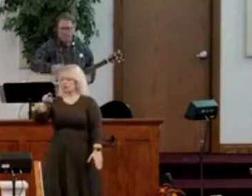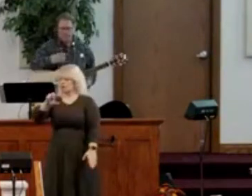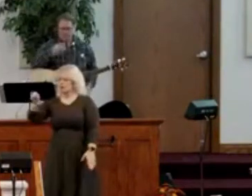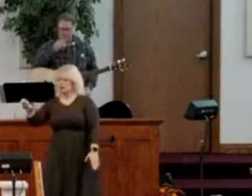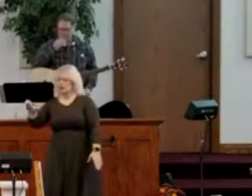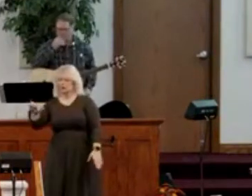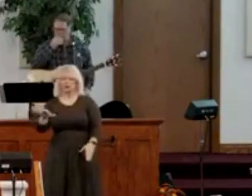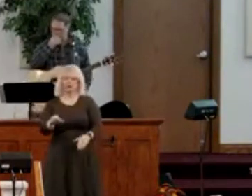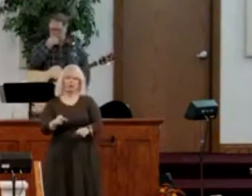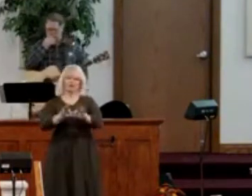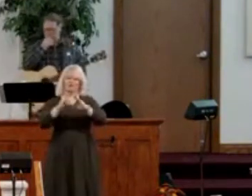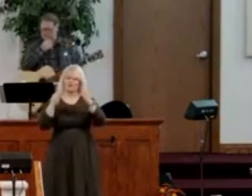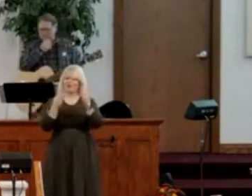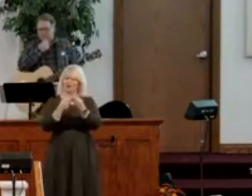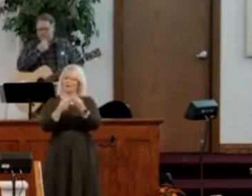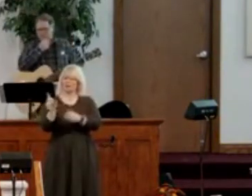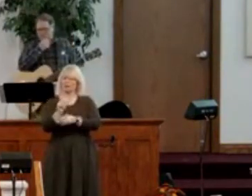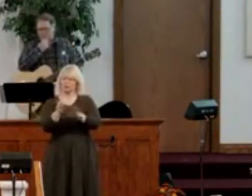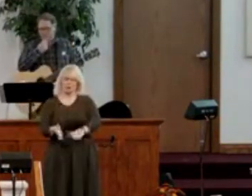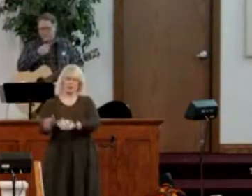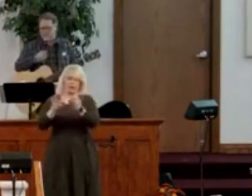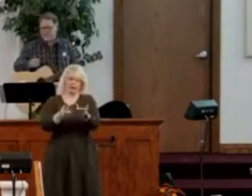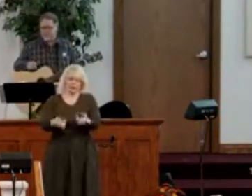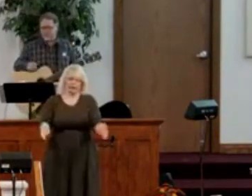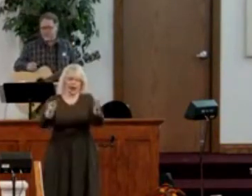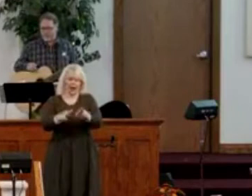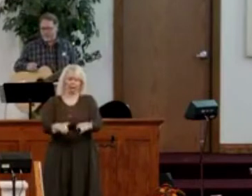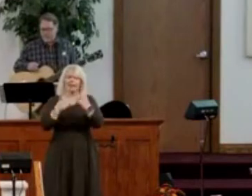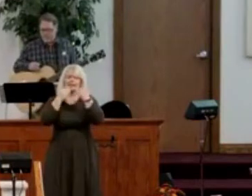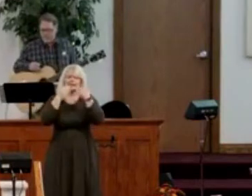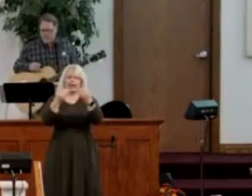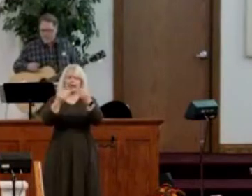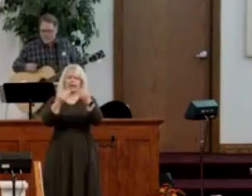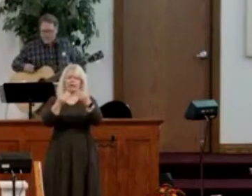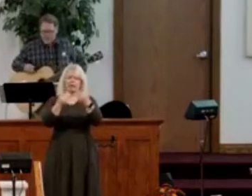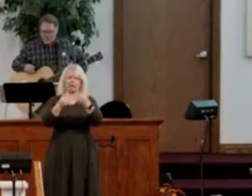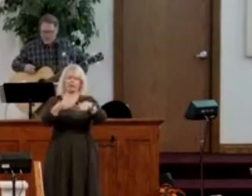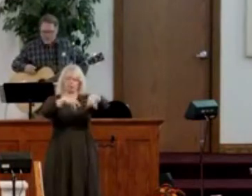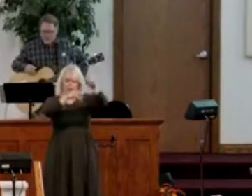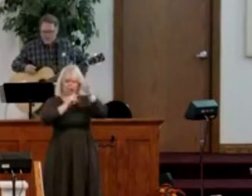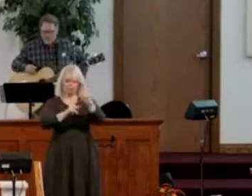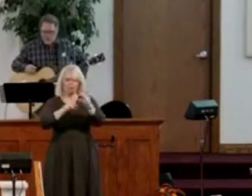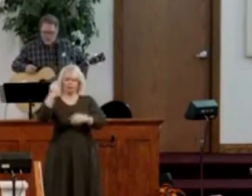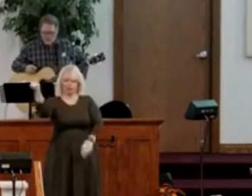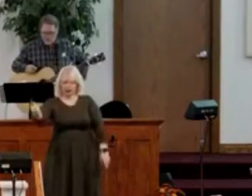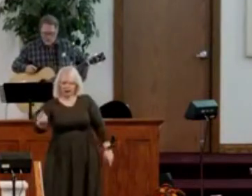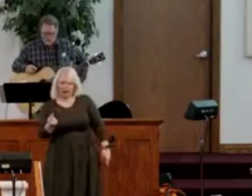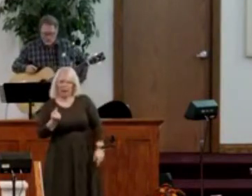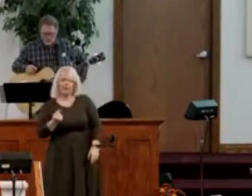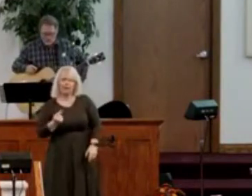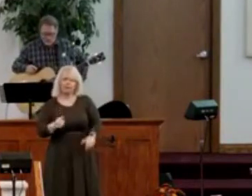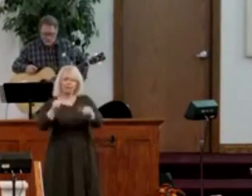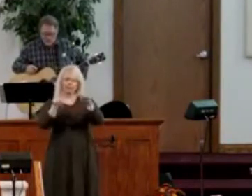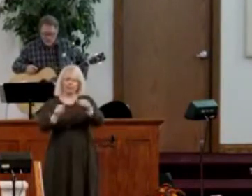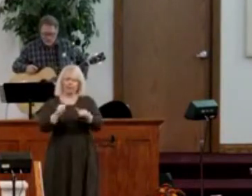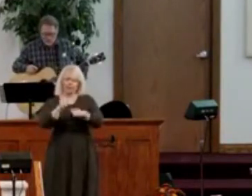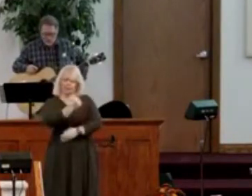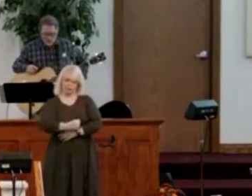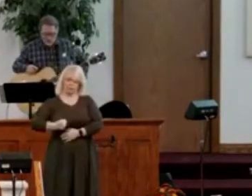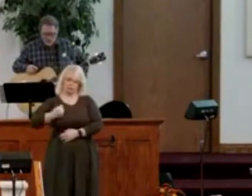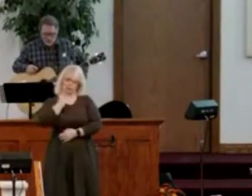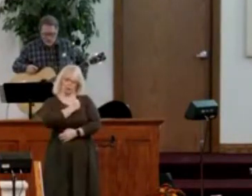have experienced recent passings. Thank you for the privilege of coming alongside and being able to grieve with those who